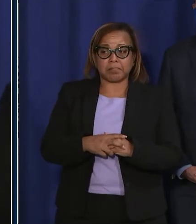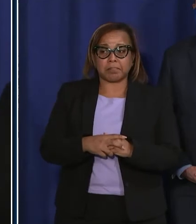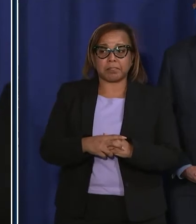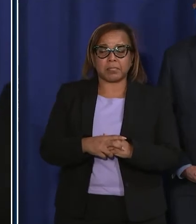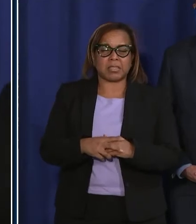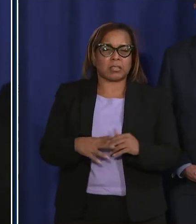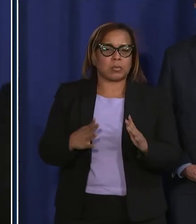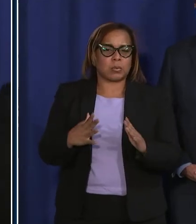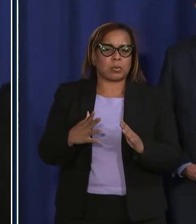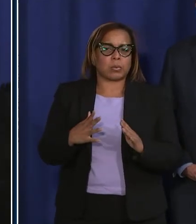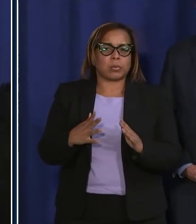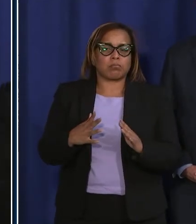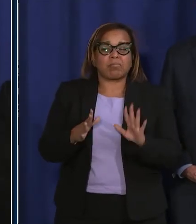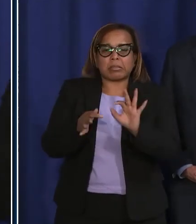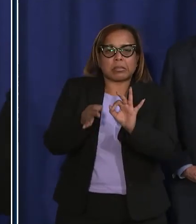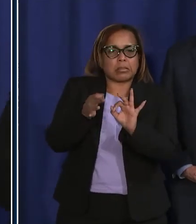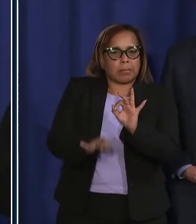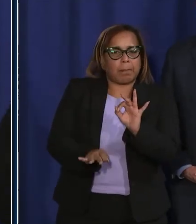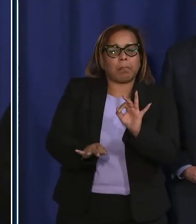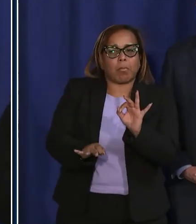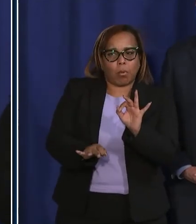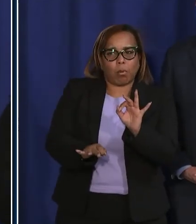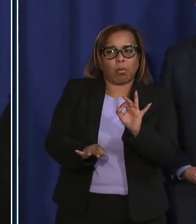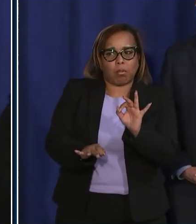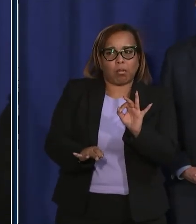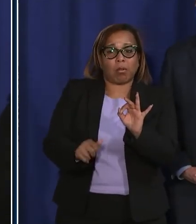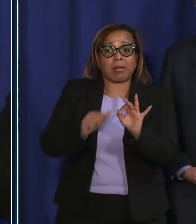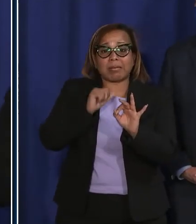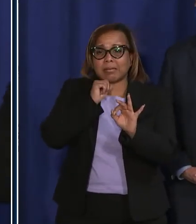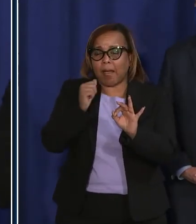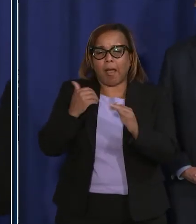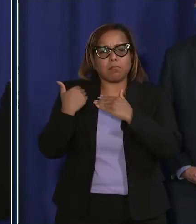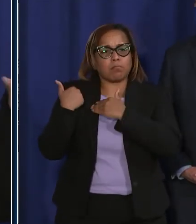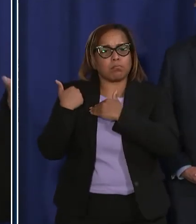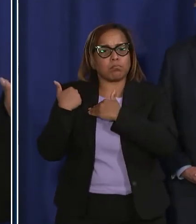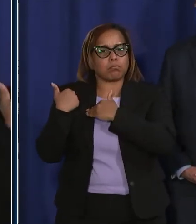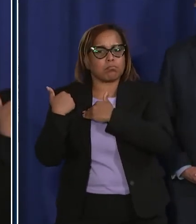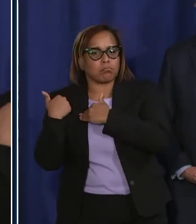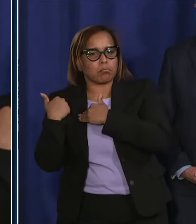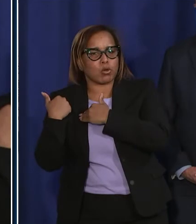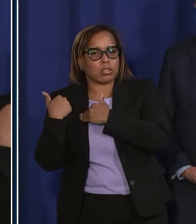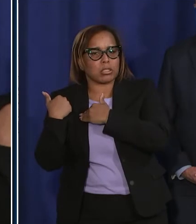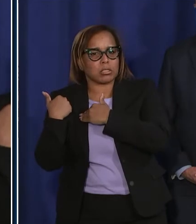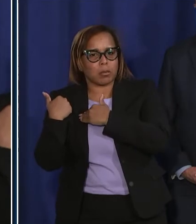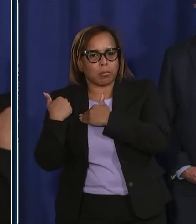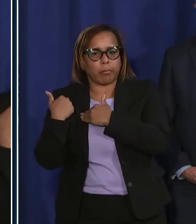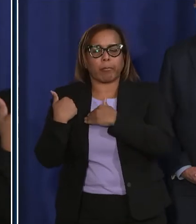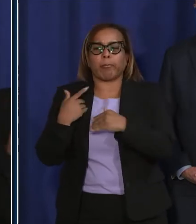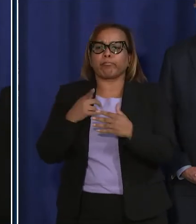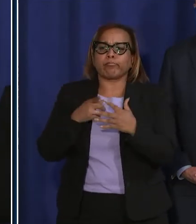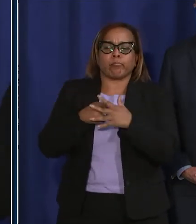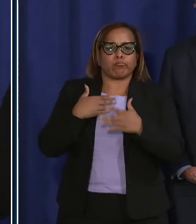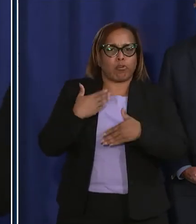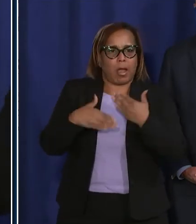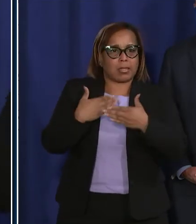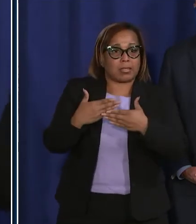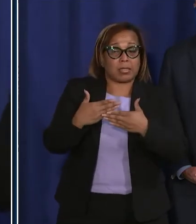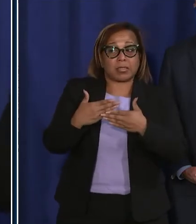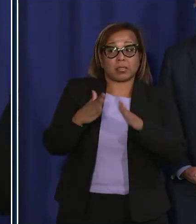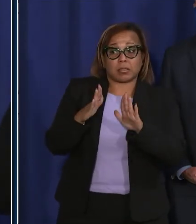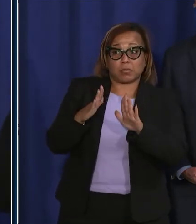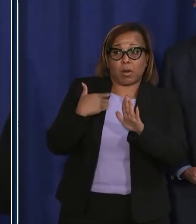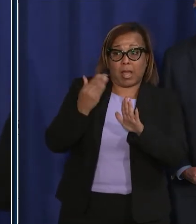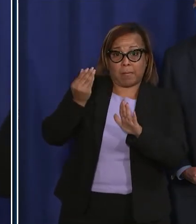It's a very simple, non-burdensome, non-intrusive process. And I think what I'm